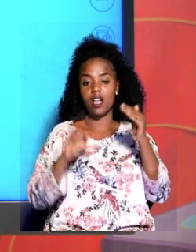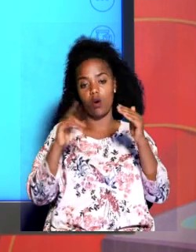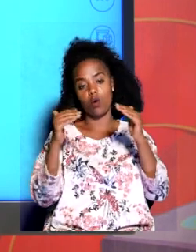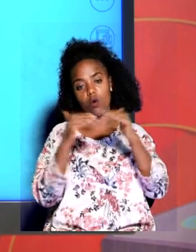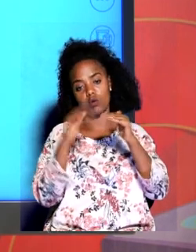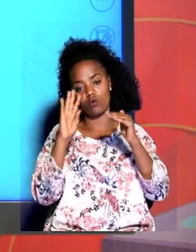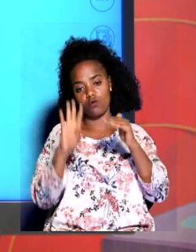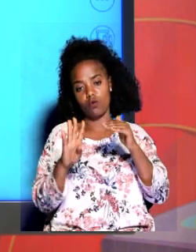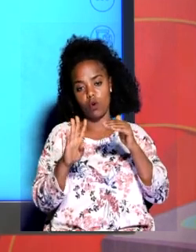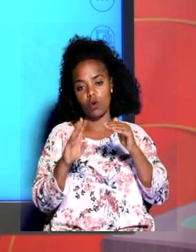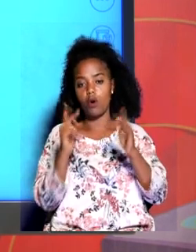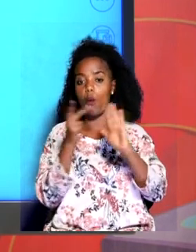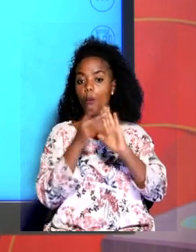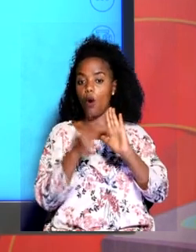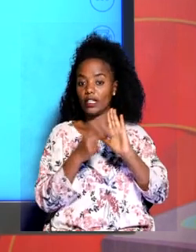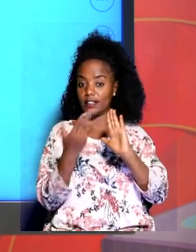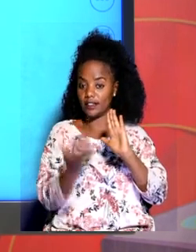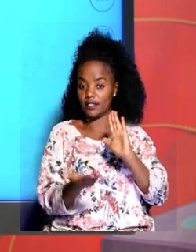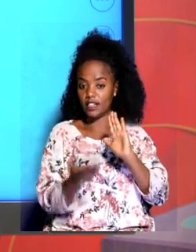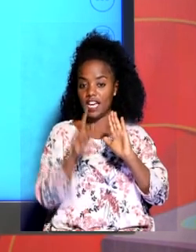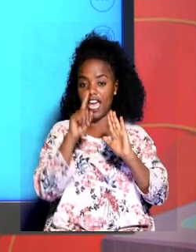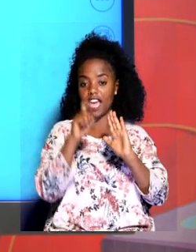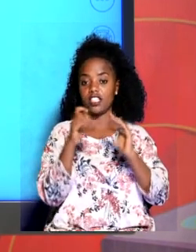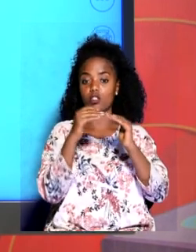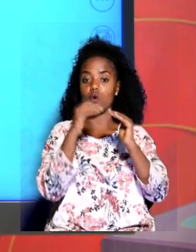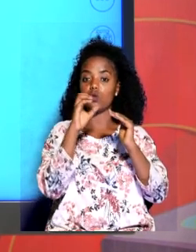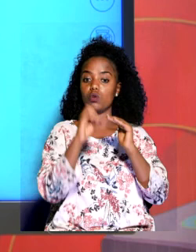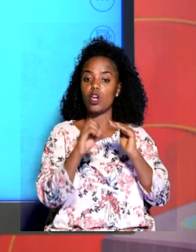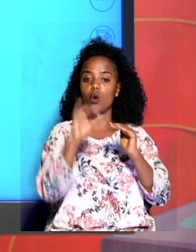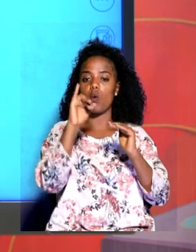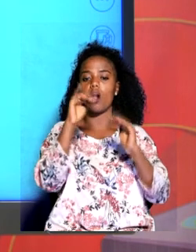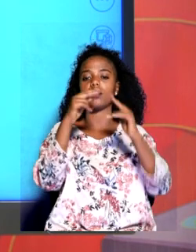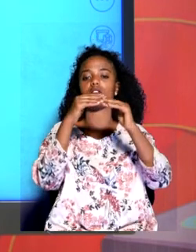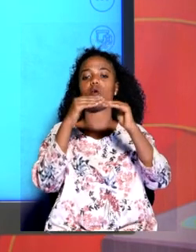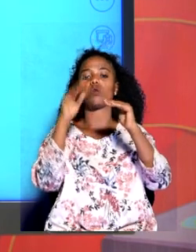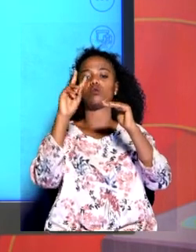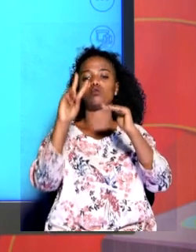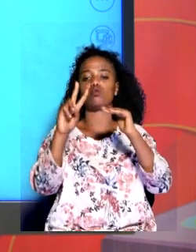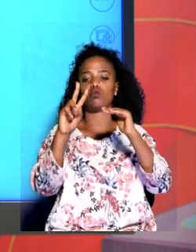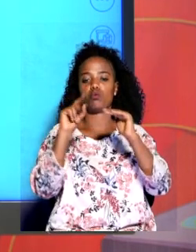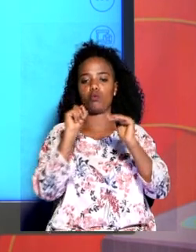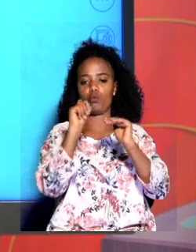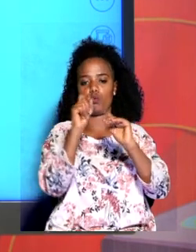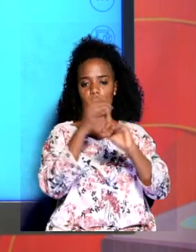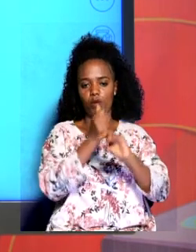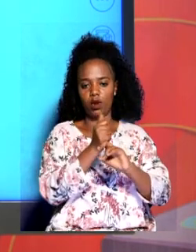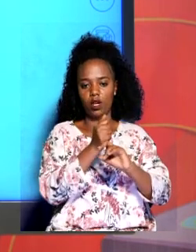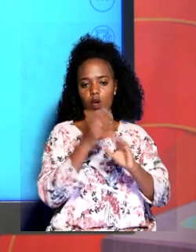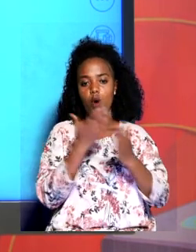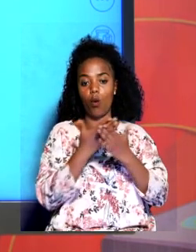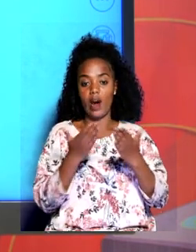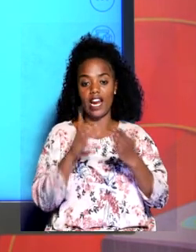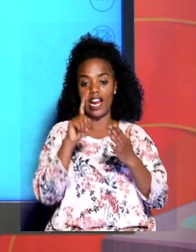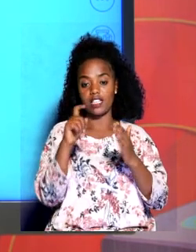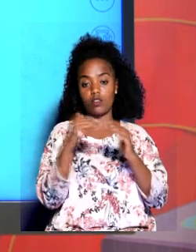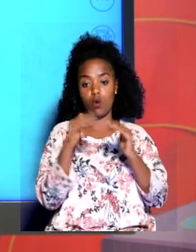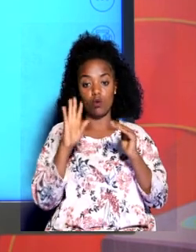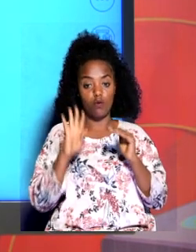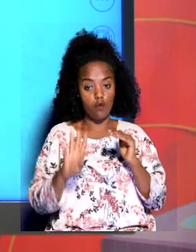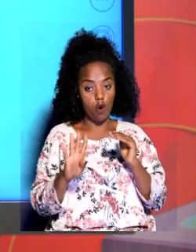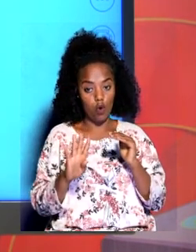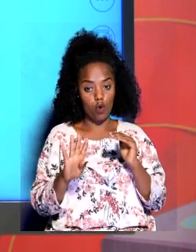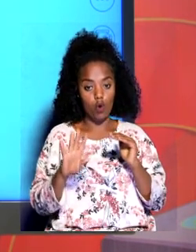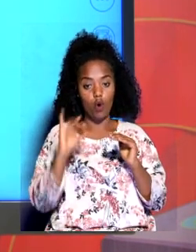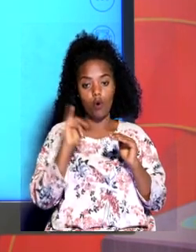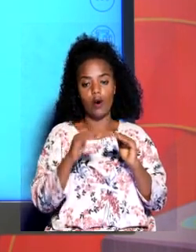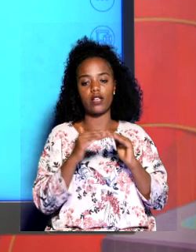4, the points are this. When x is 0, y is 2, this point. And when x is 4,